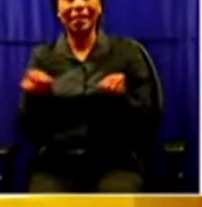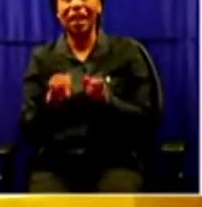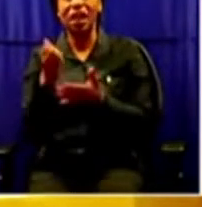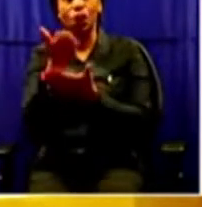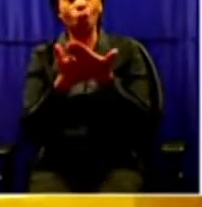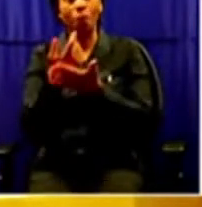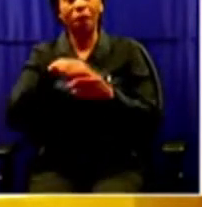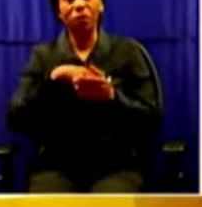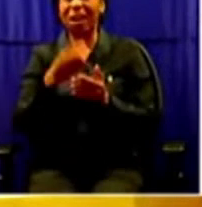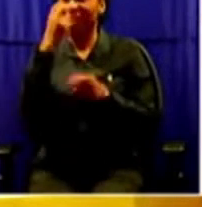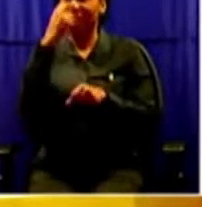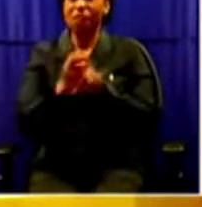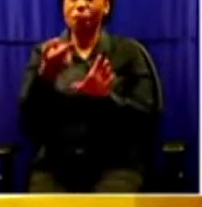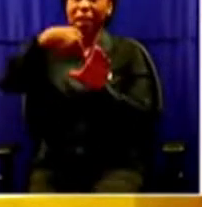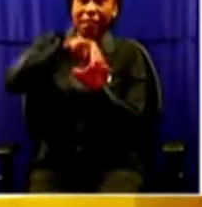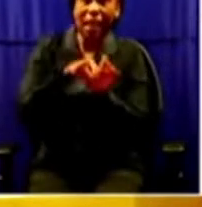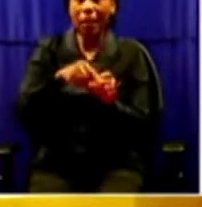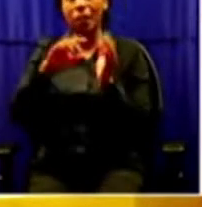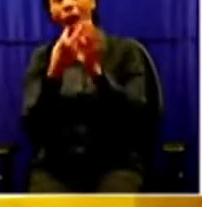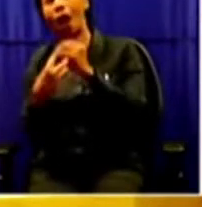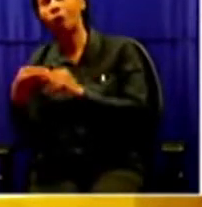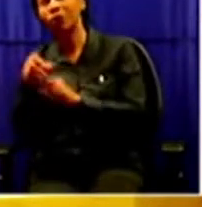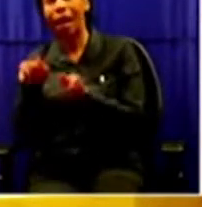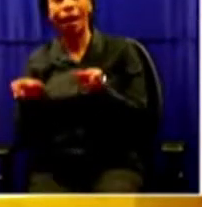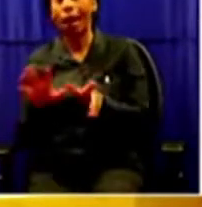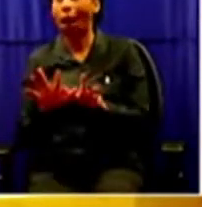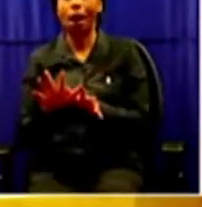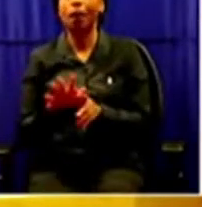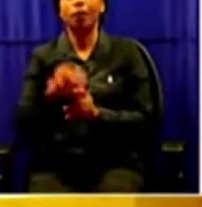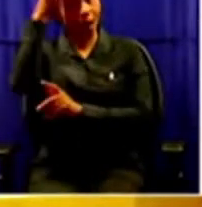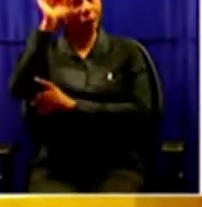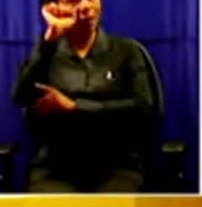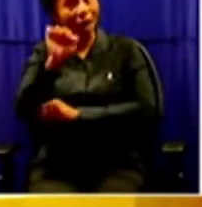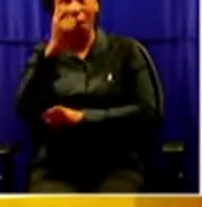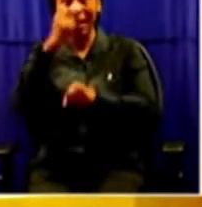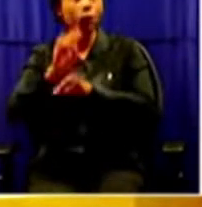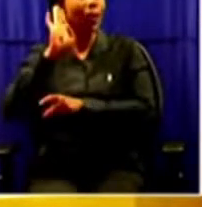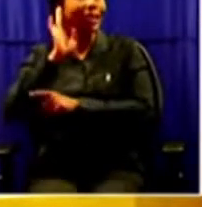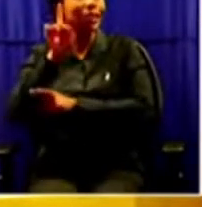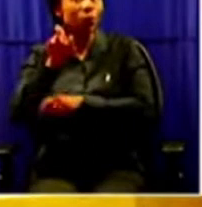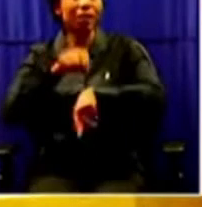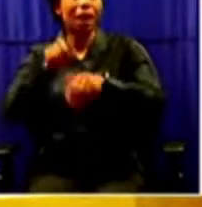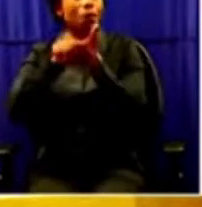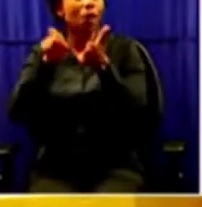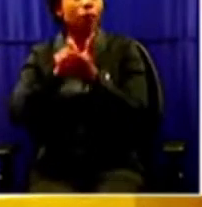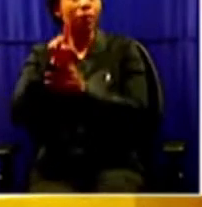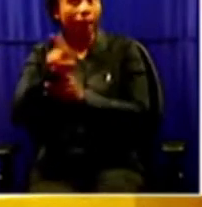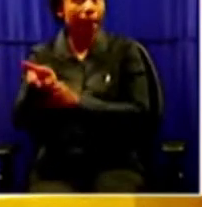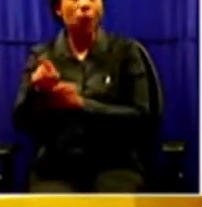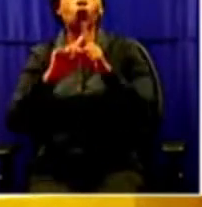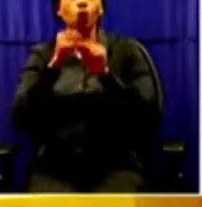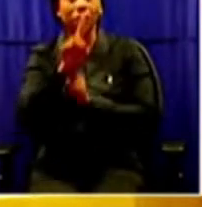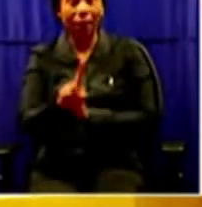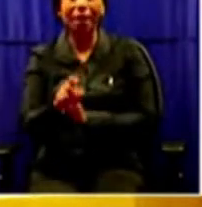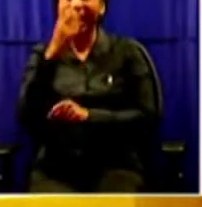insiders and outsiders. Your government should listen to you when you write to them, and they should always put you first. They should only